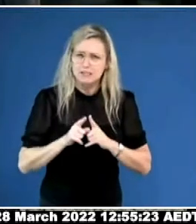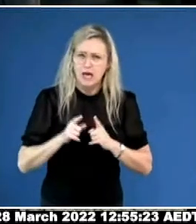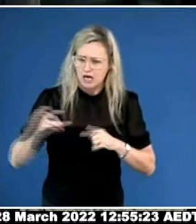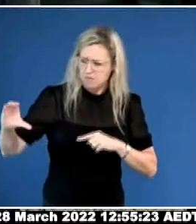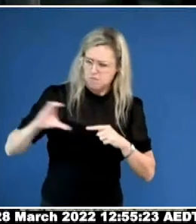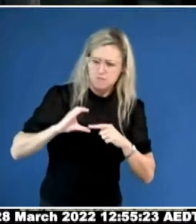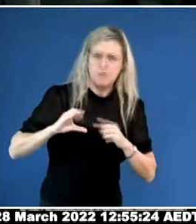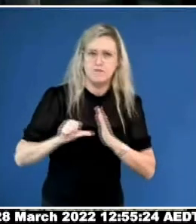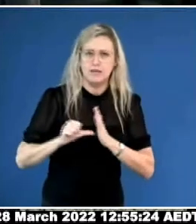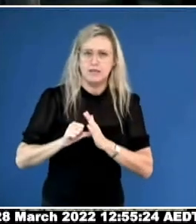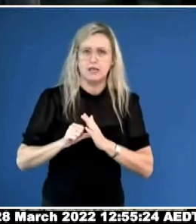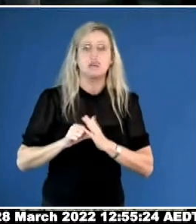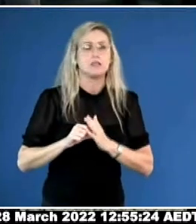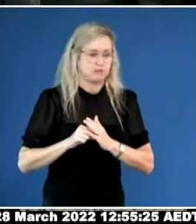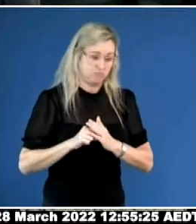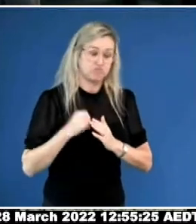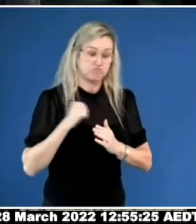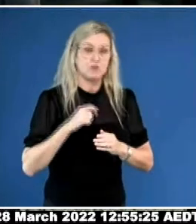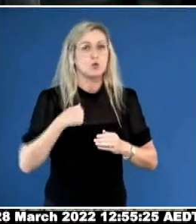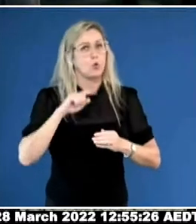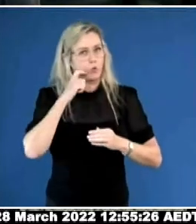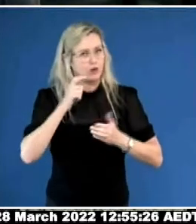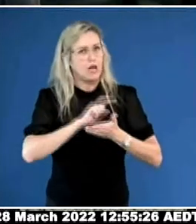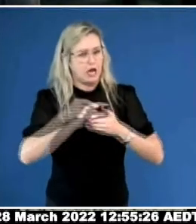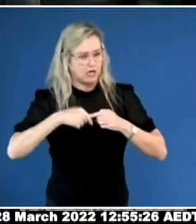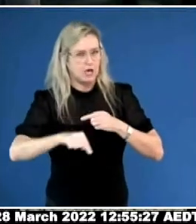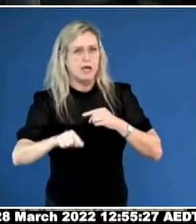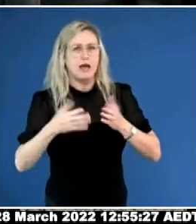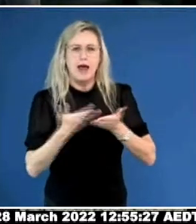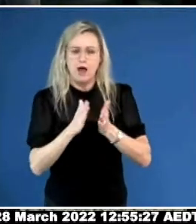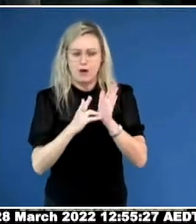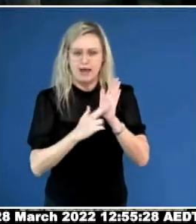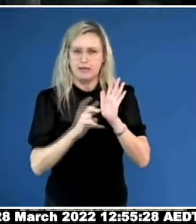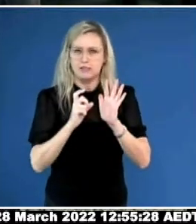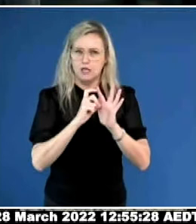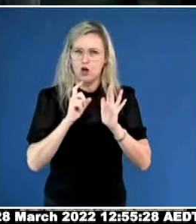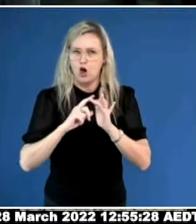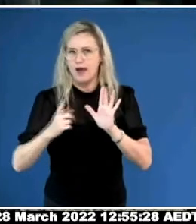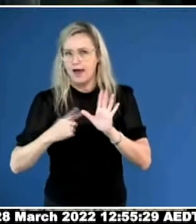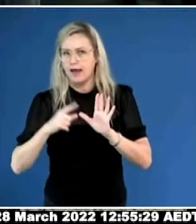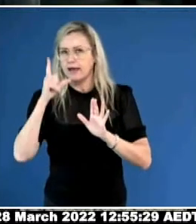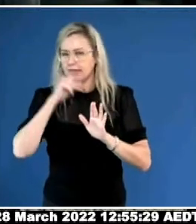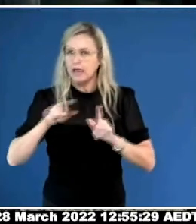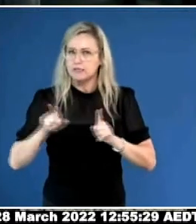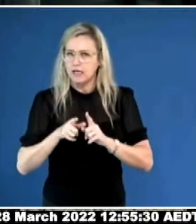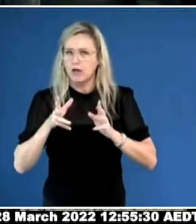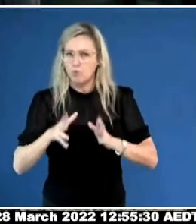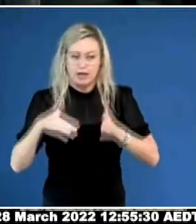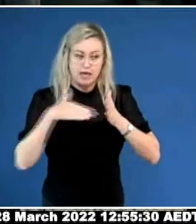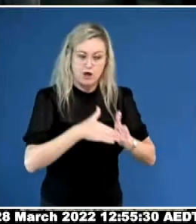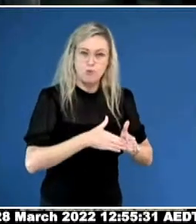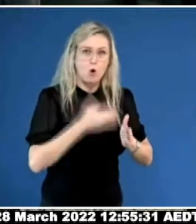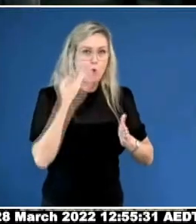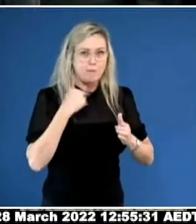later this week in terms of the role of the NDIA in supporting women in similar circumstances.